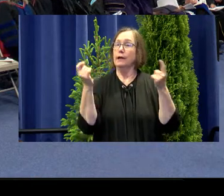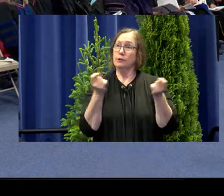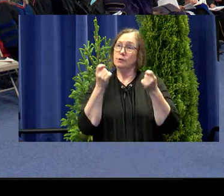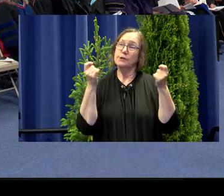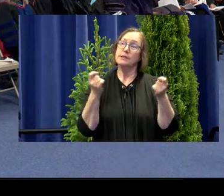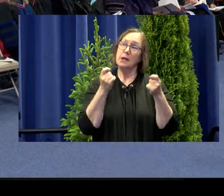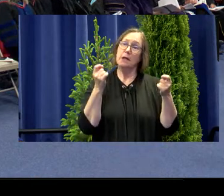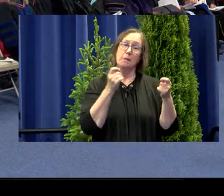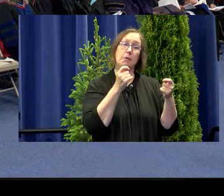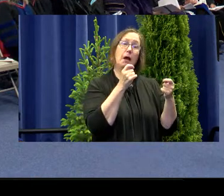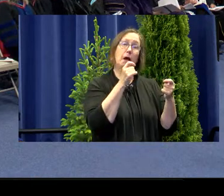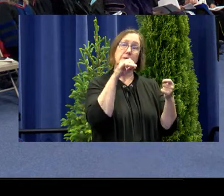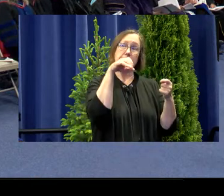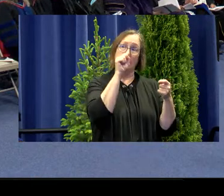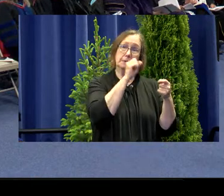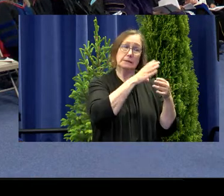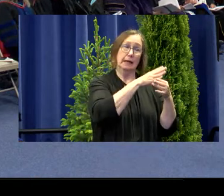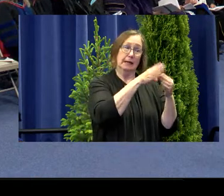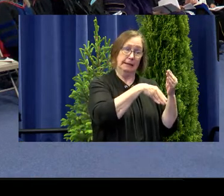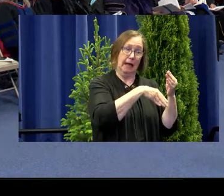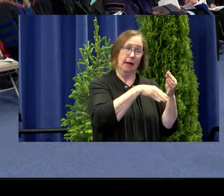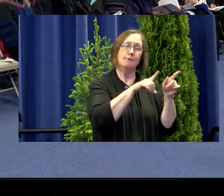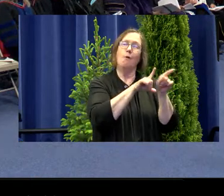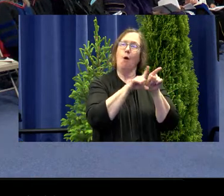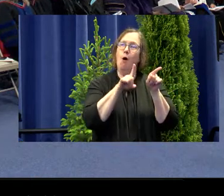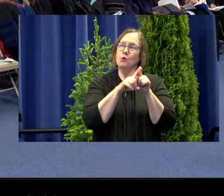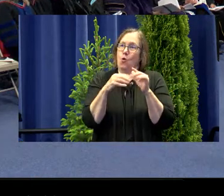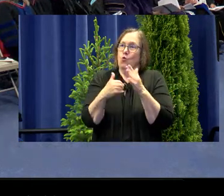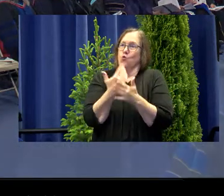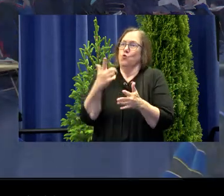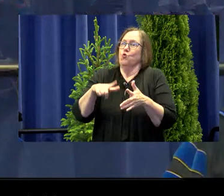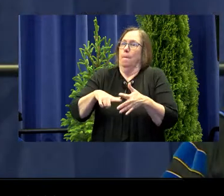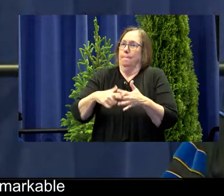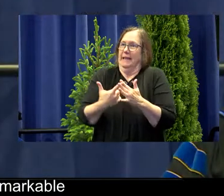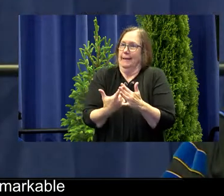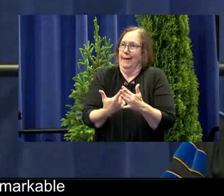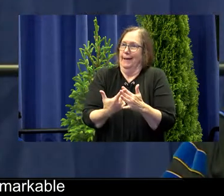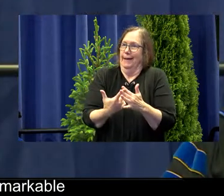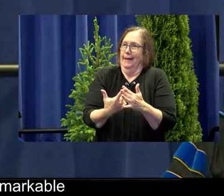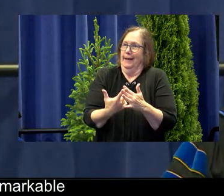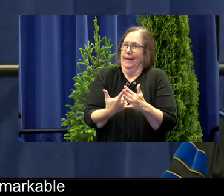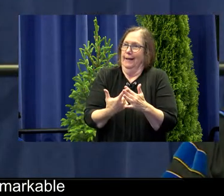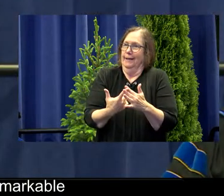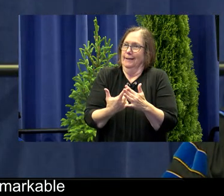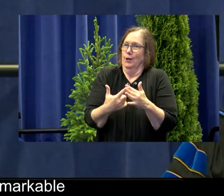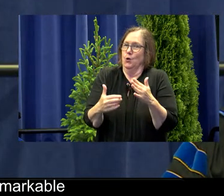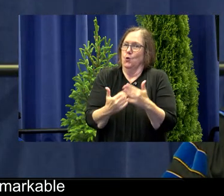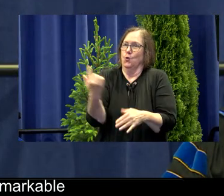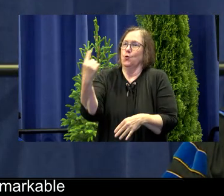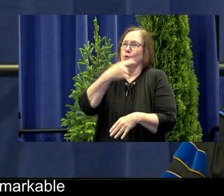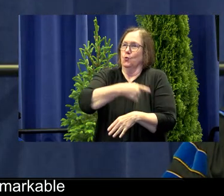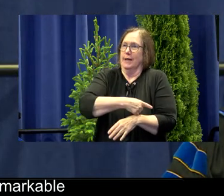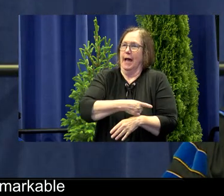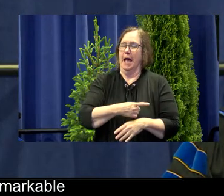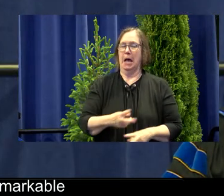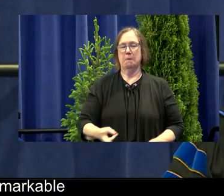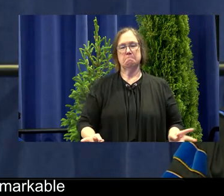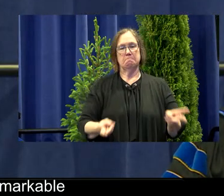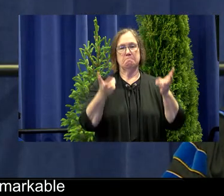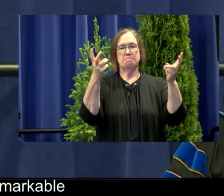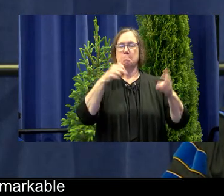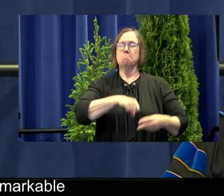end, but a remarkable beginning, the start of a new chapter in your lives as proud alumni of